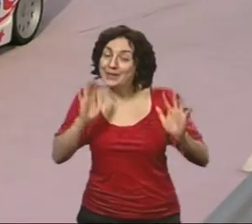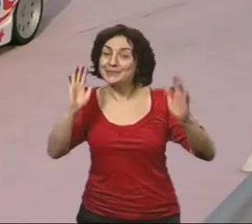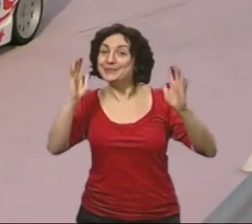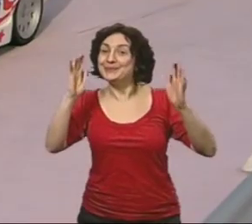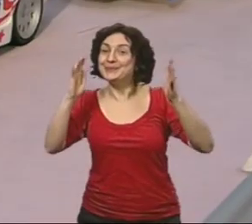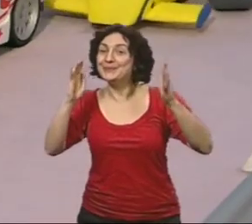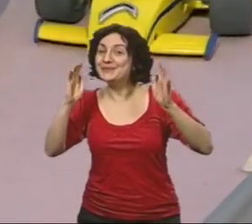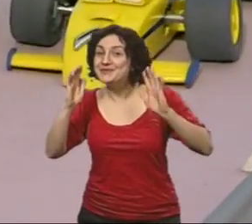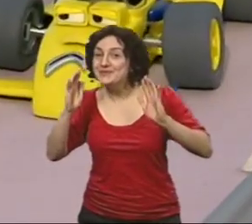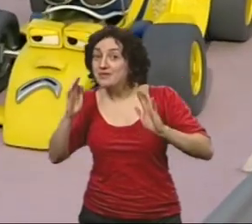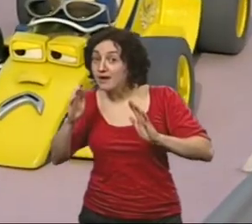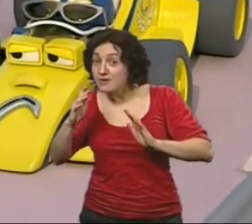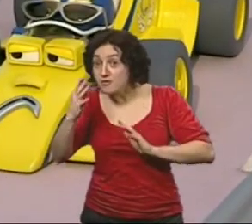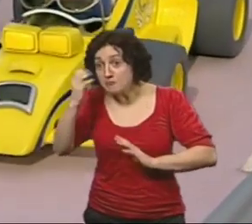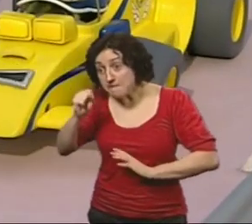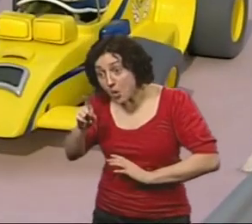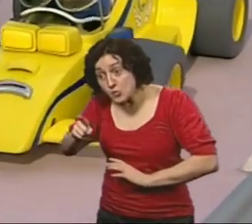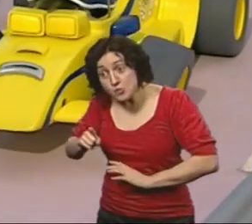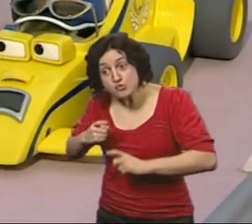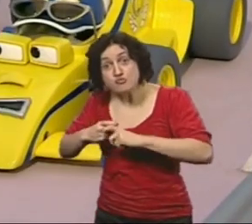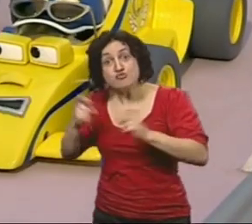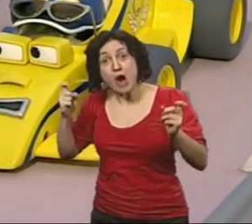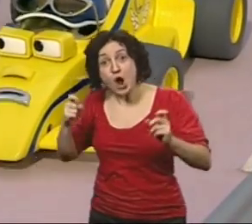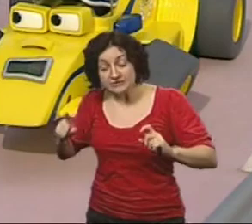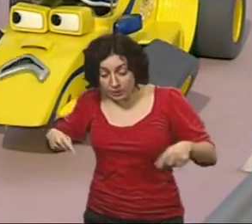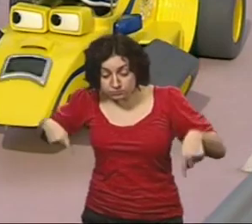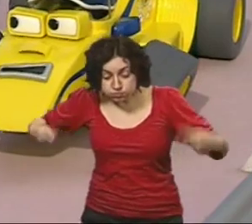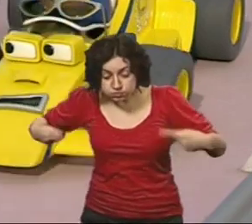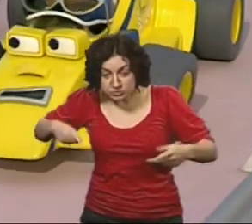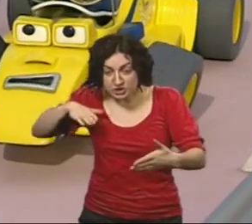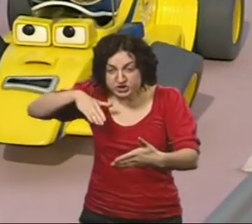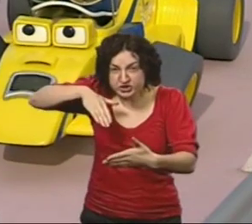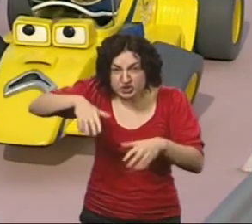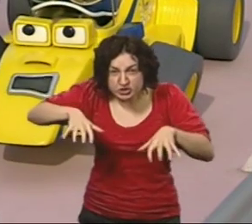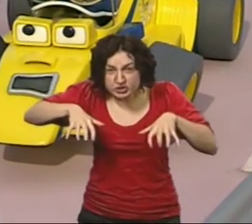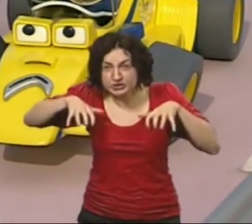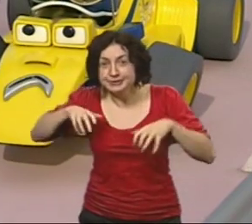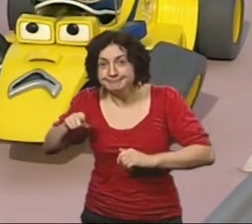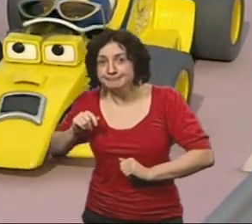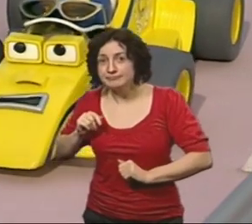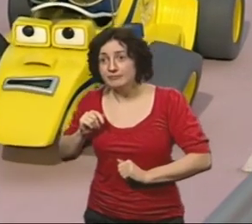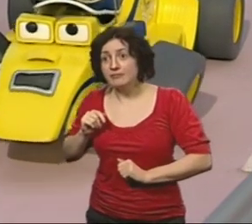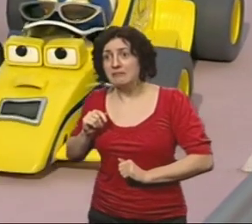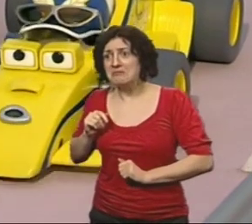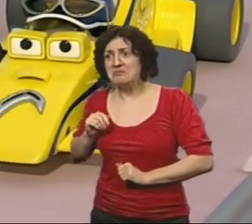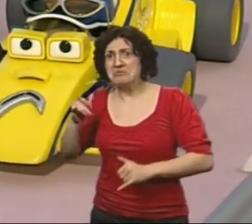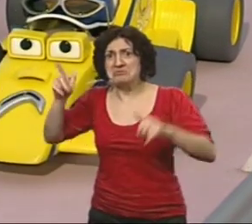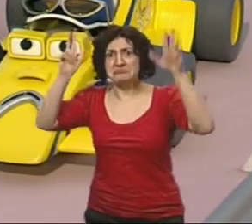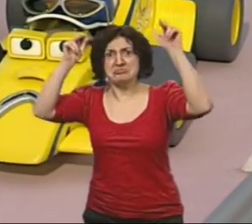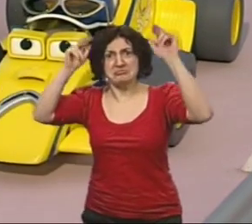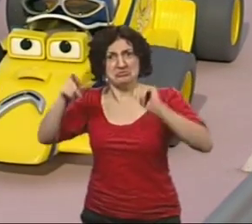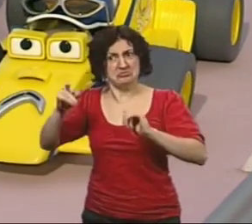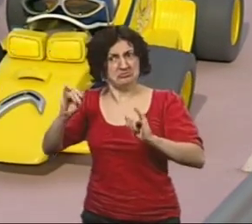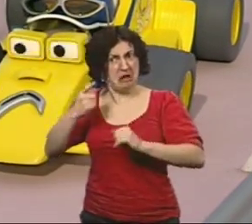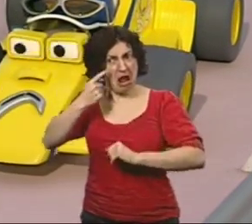the record for the longest tyre mark. Dad said if a flash hasn't broken it, he's having a go. I'd like to know. I